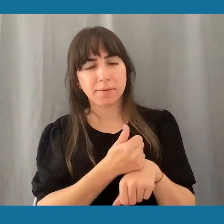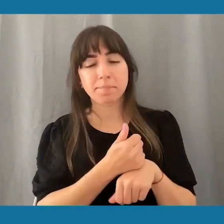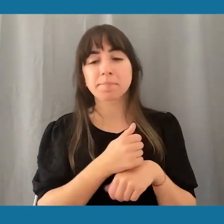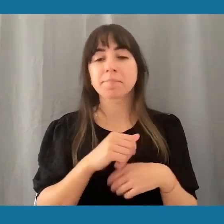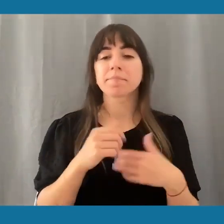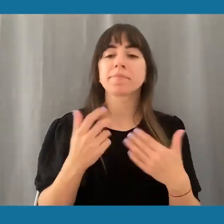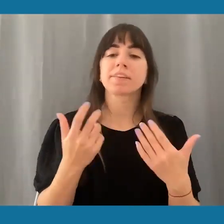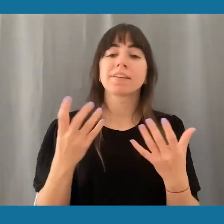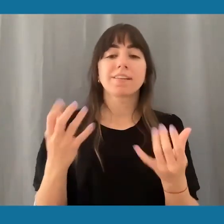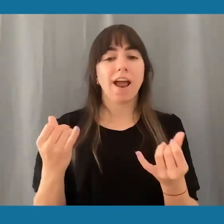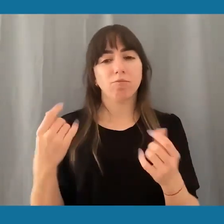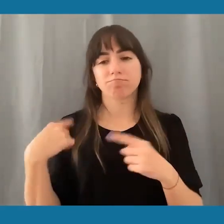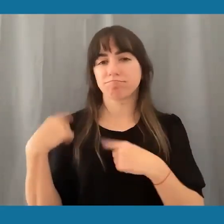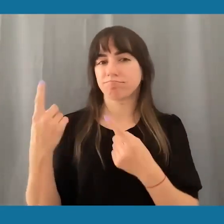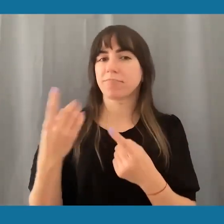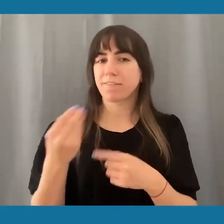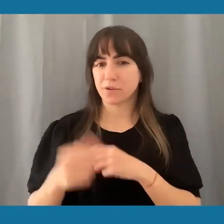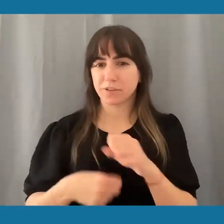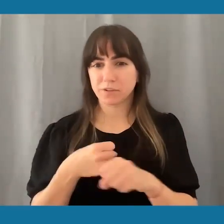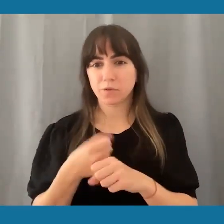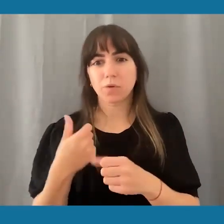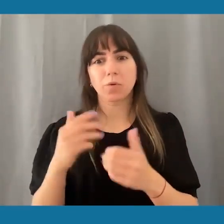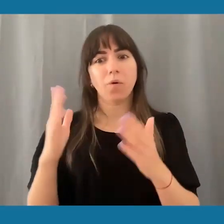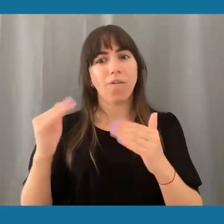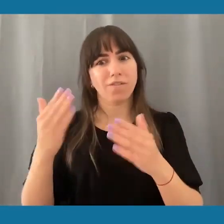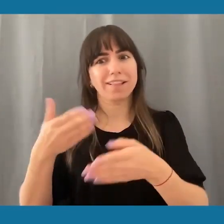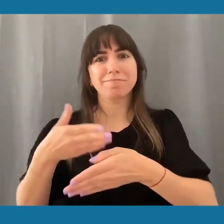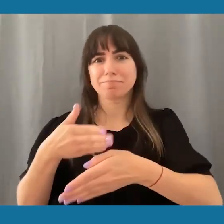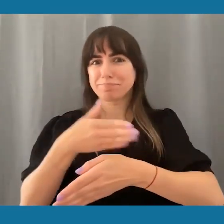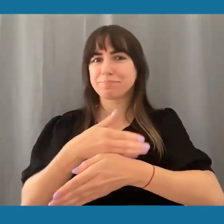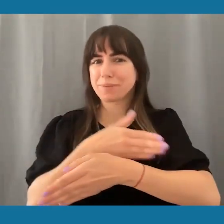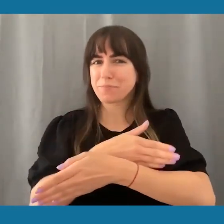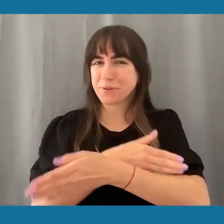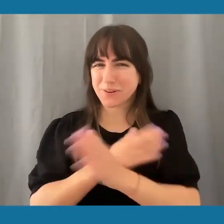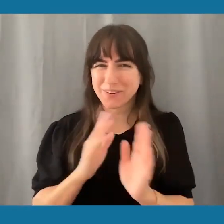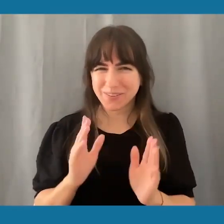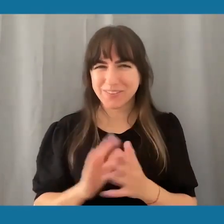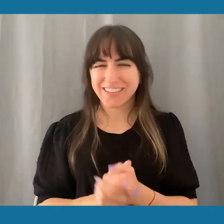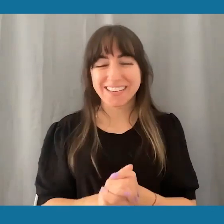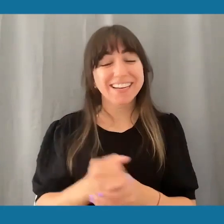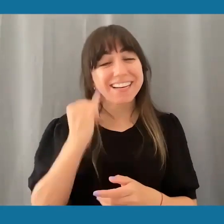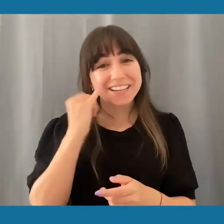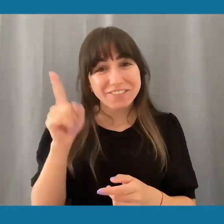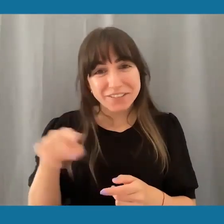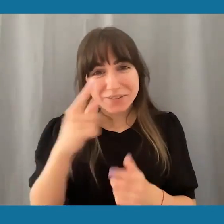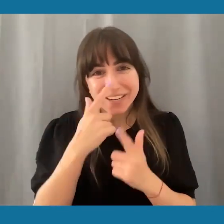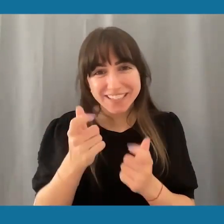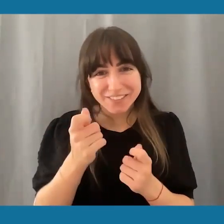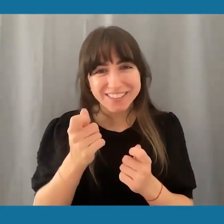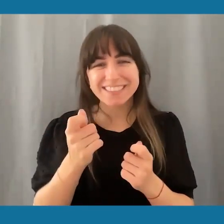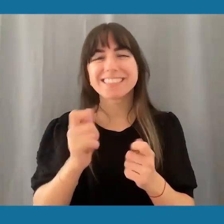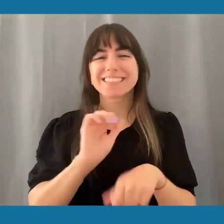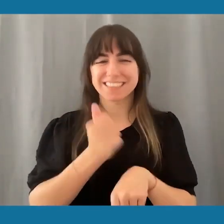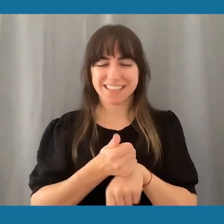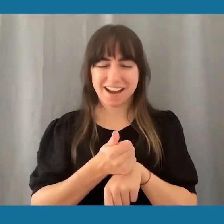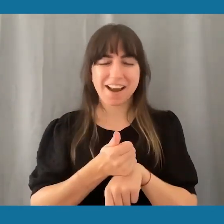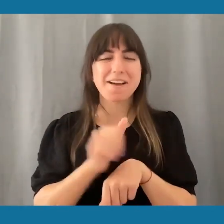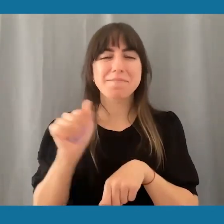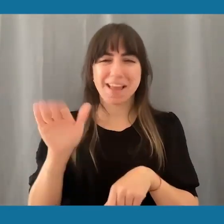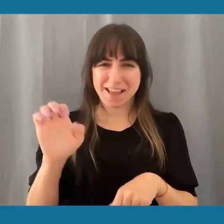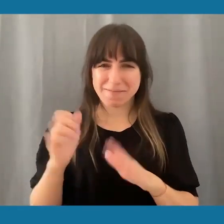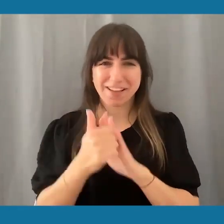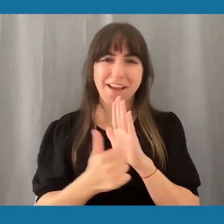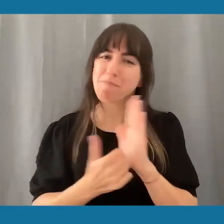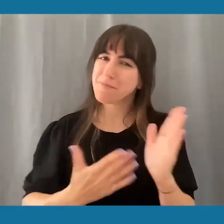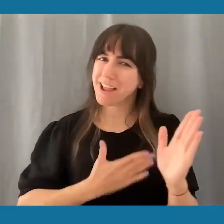of years, we've hopefully done a better job of that. So if you're interested in setting up Able accounts on behalf of your organization, there's